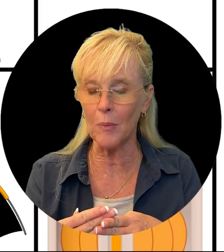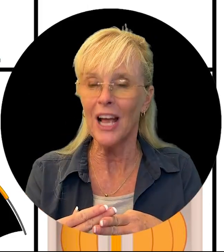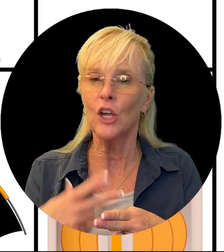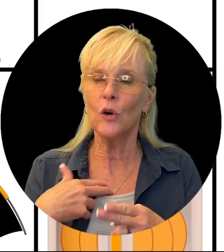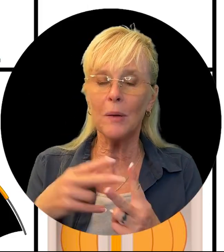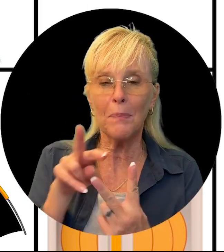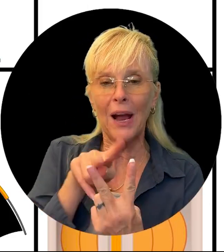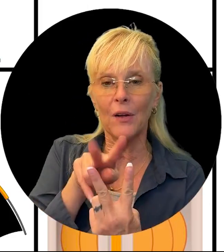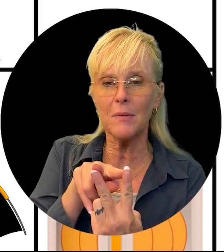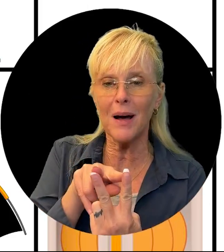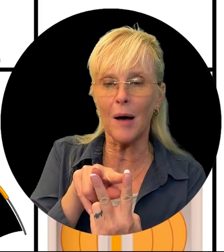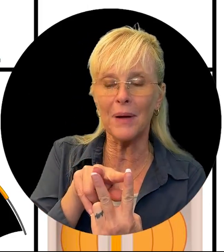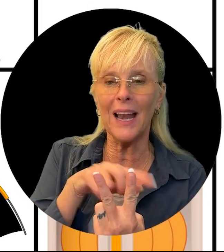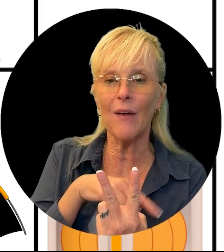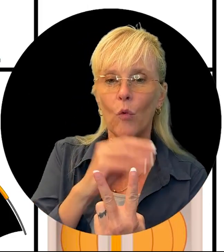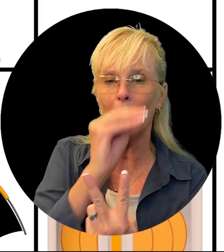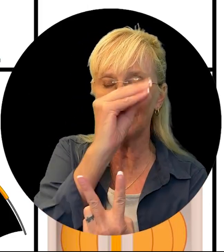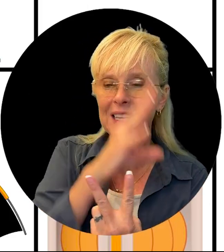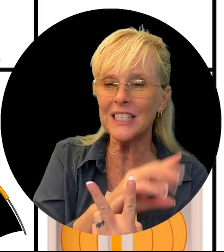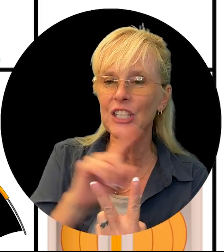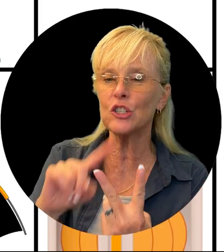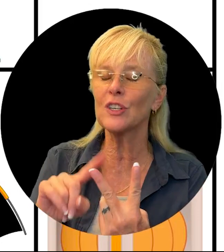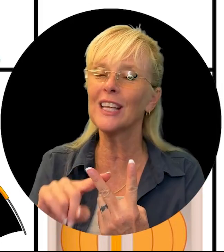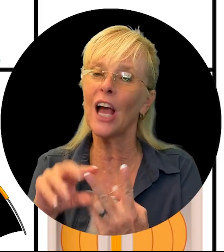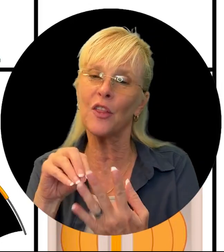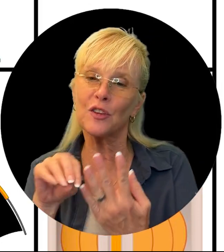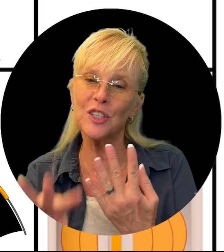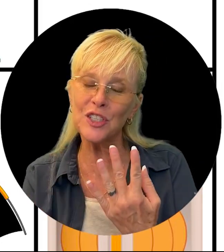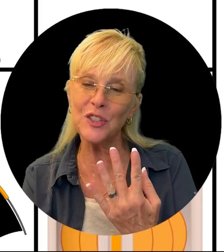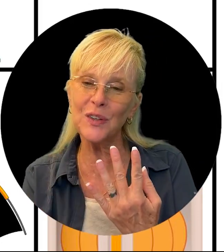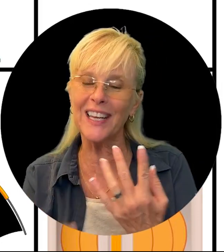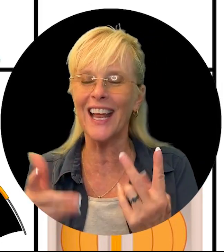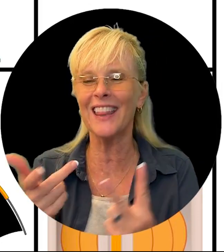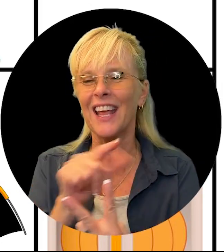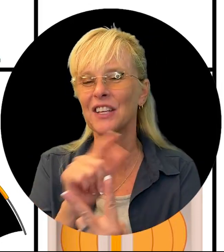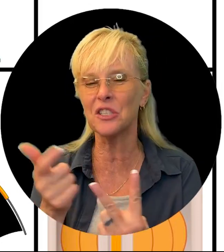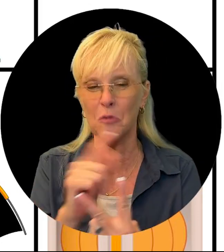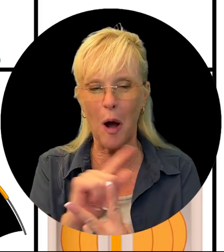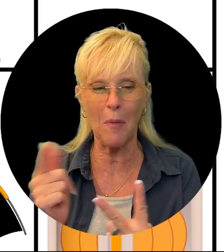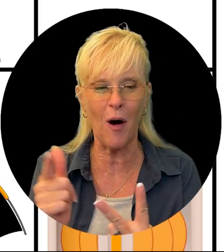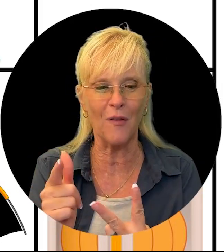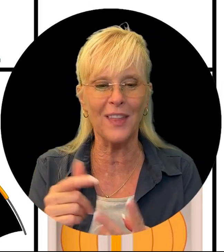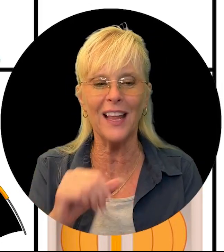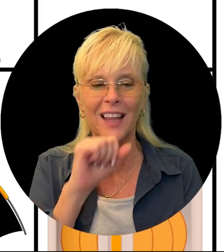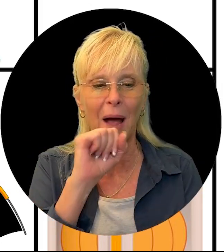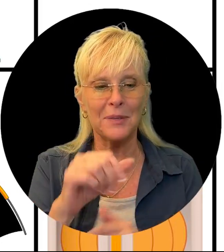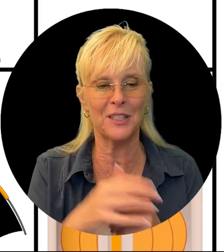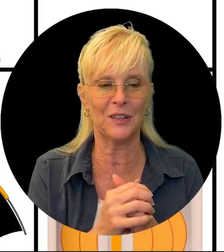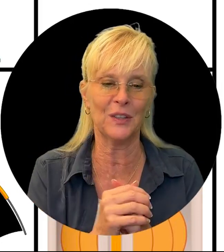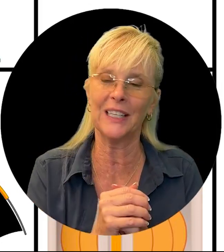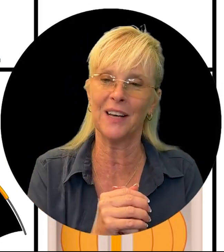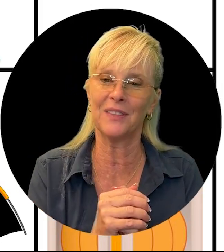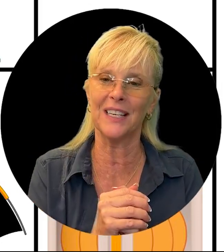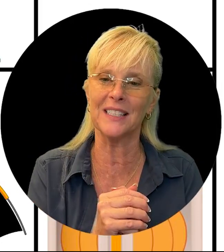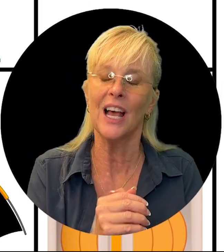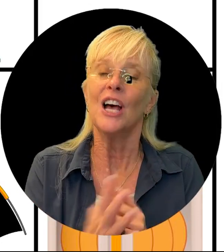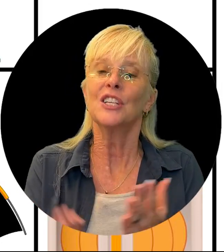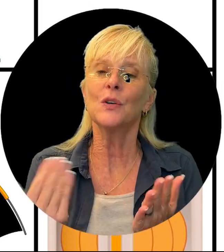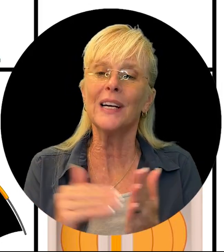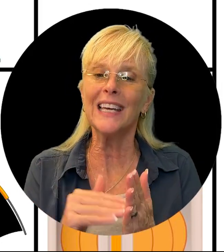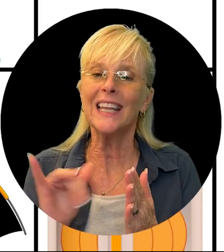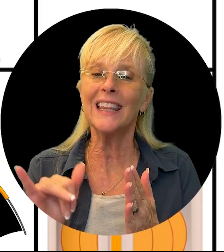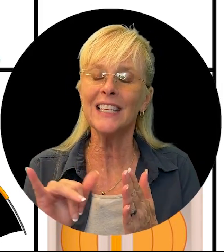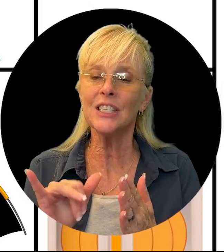them. You could pair them up and have one be the teacher and the other the student, and they can swap off. They absolutely love this.